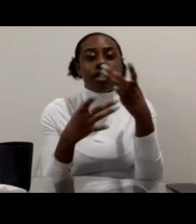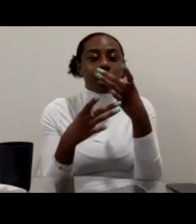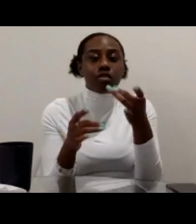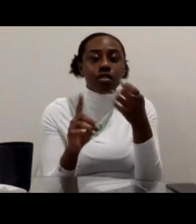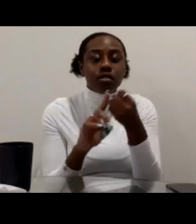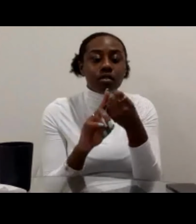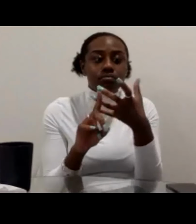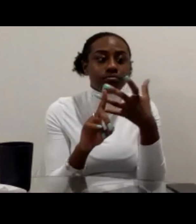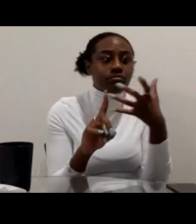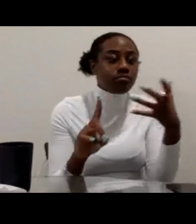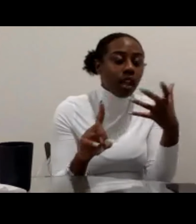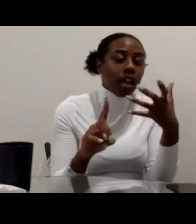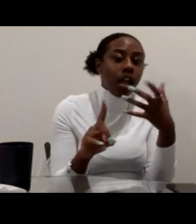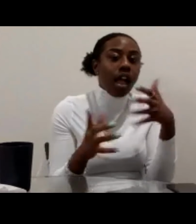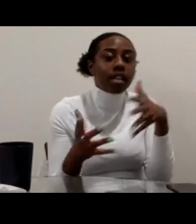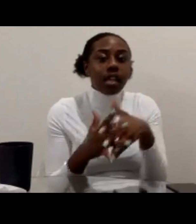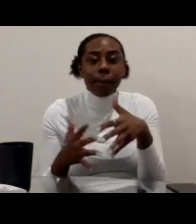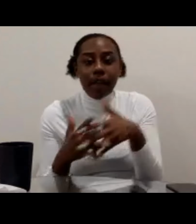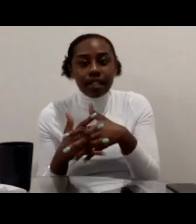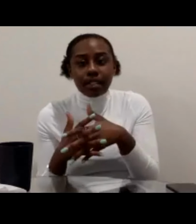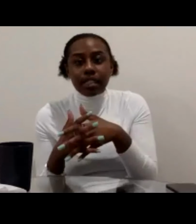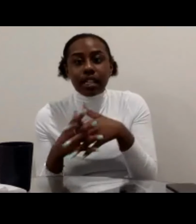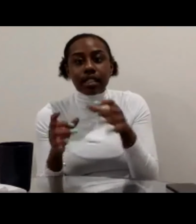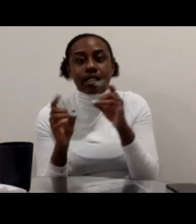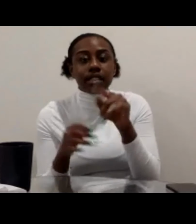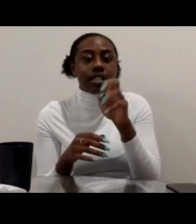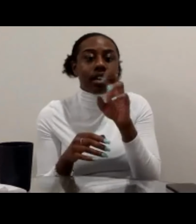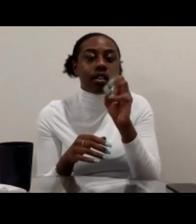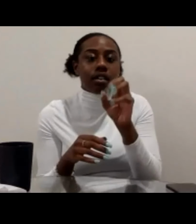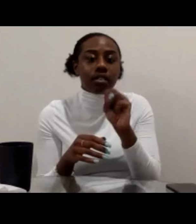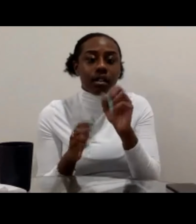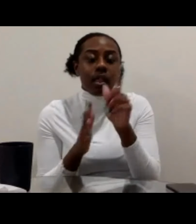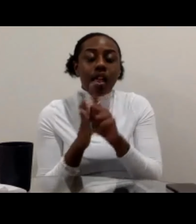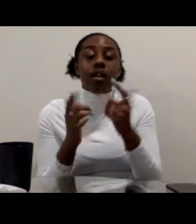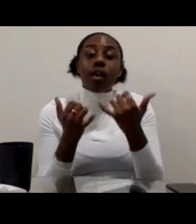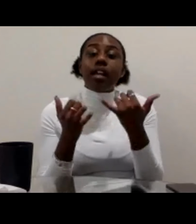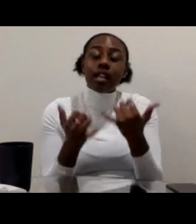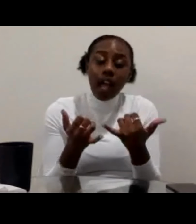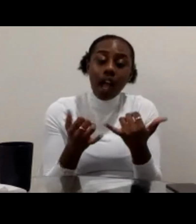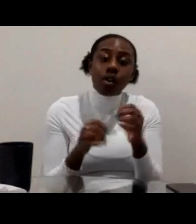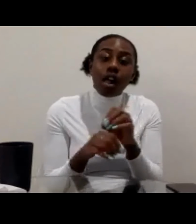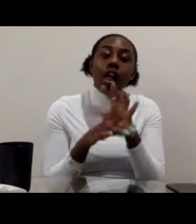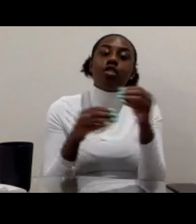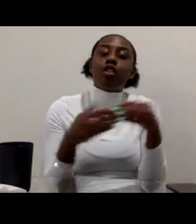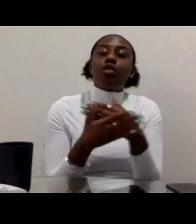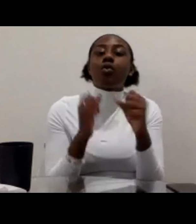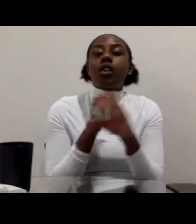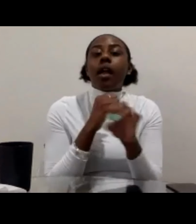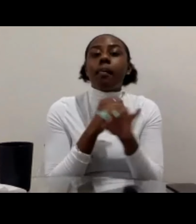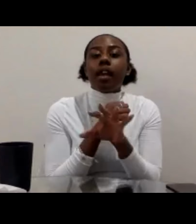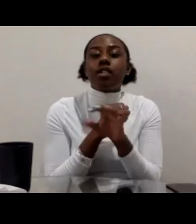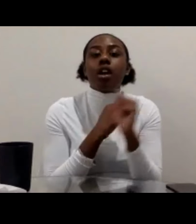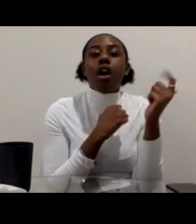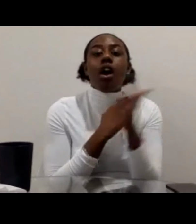laws. But right now we are launching a campaign called Eyes on Amazon in light of this impending